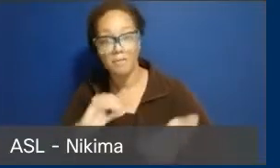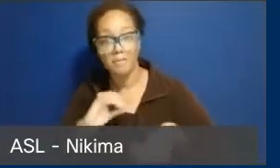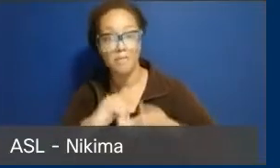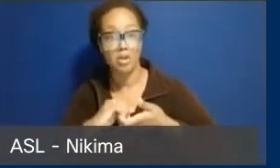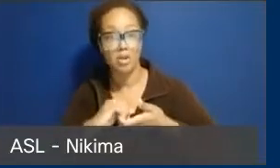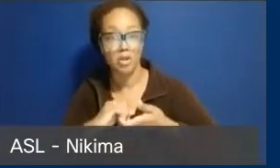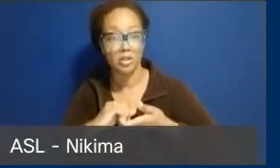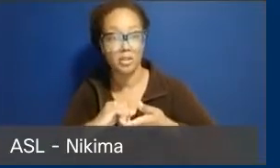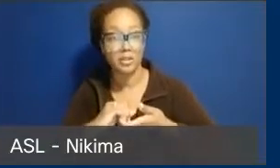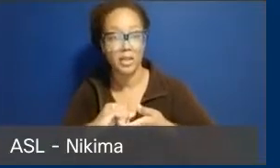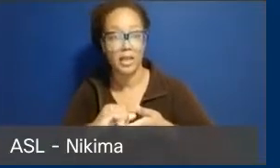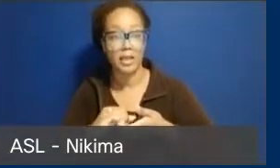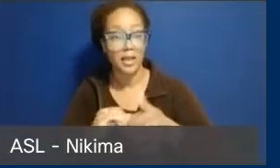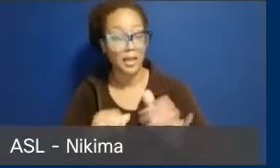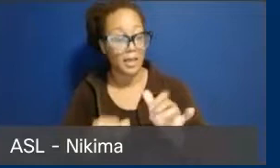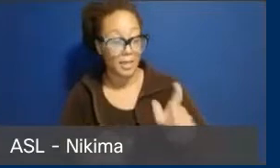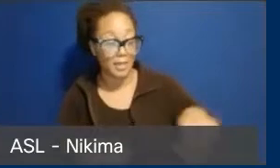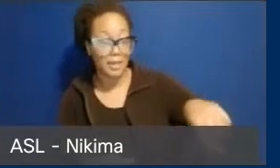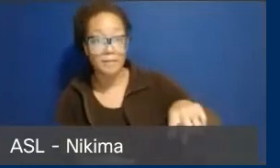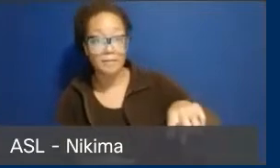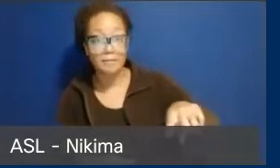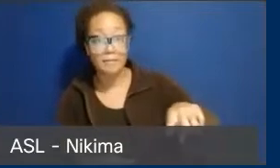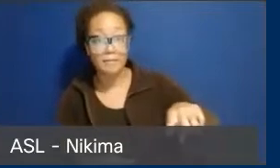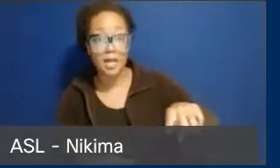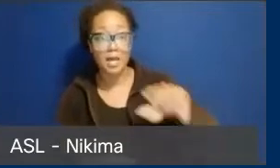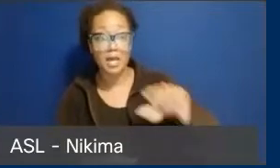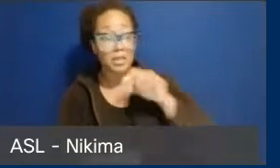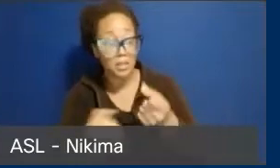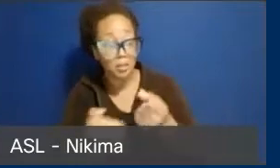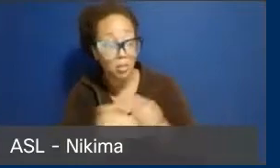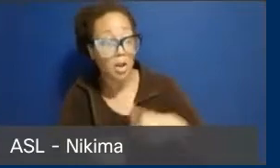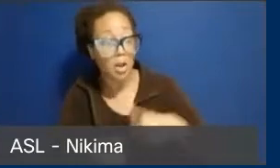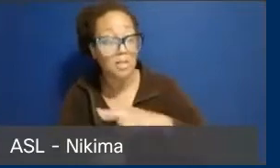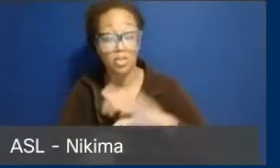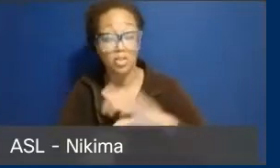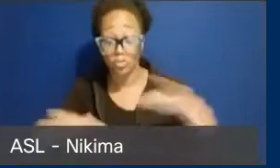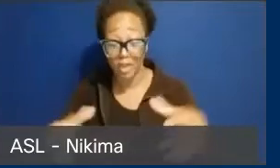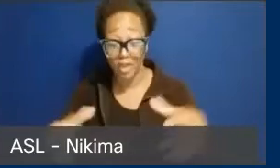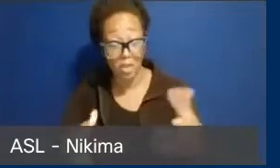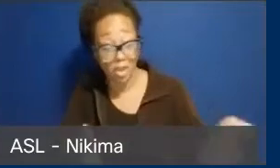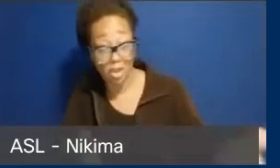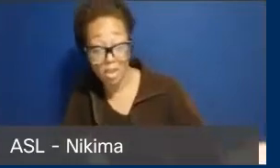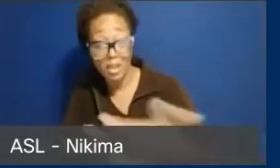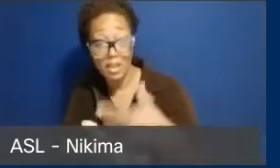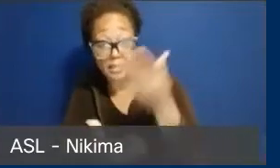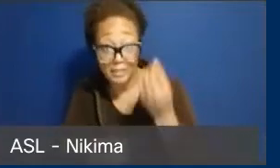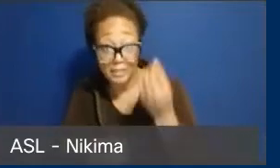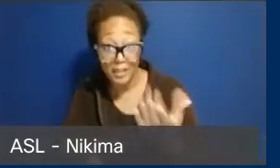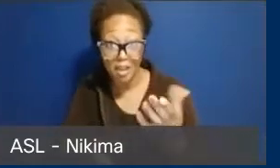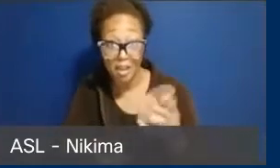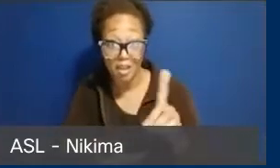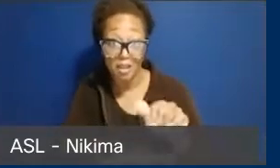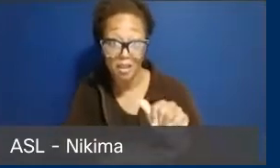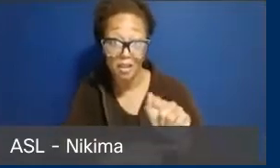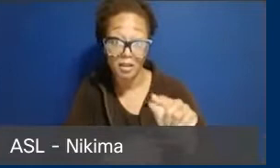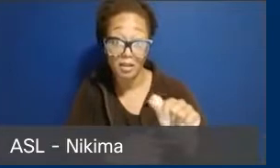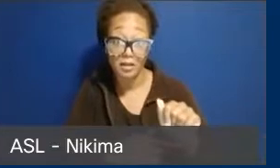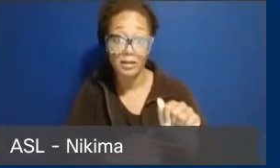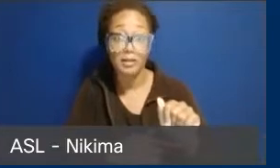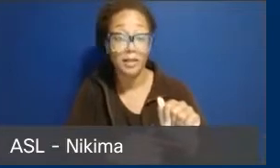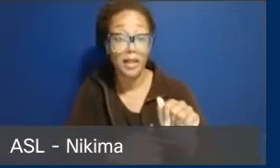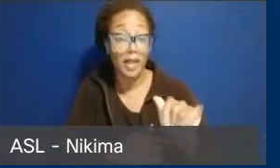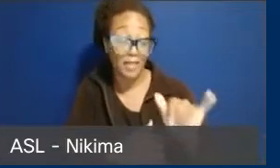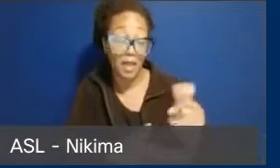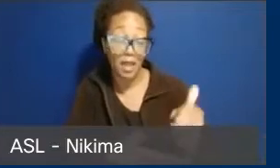like them that support us in gathering the data, it makes it so much easier for